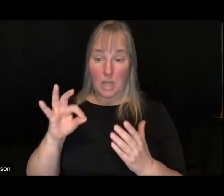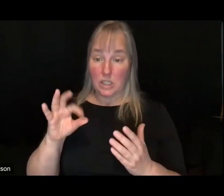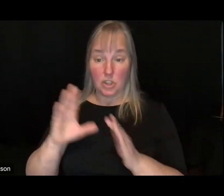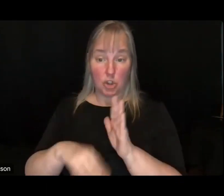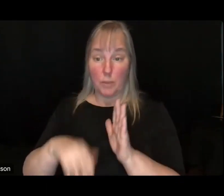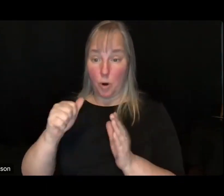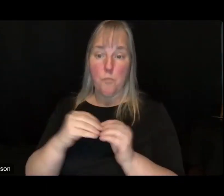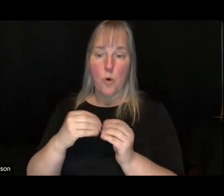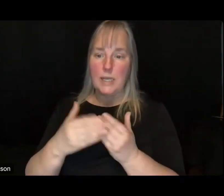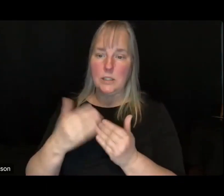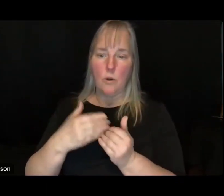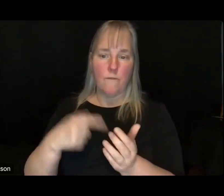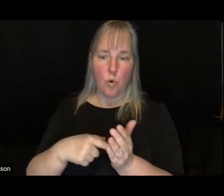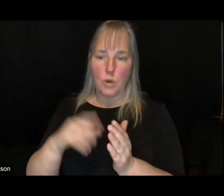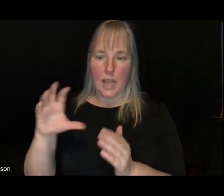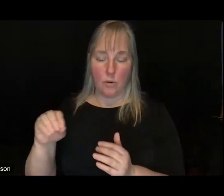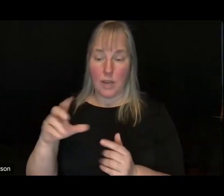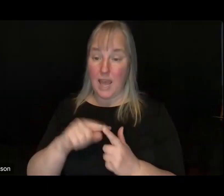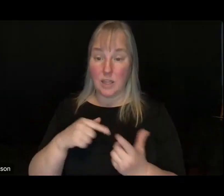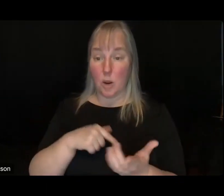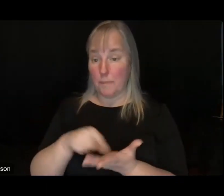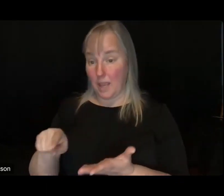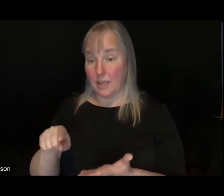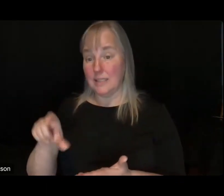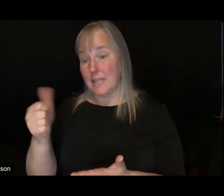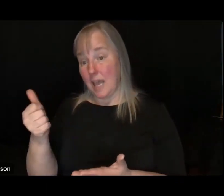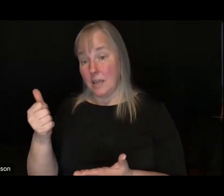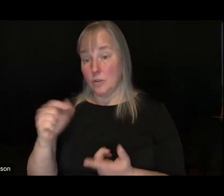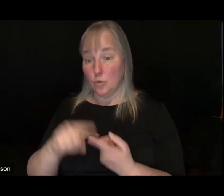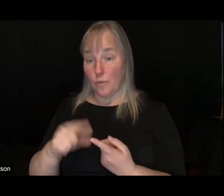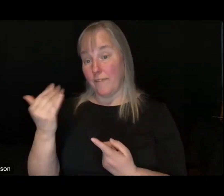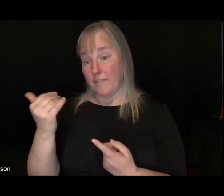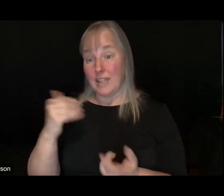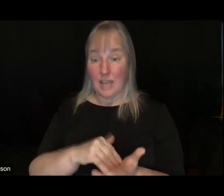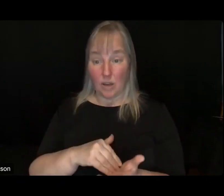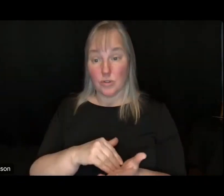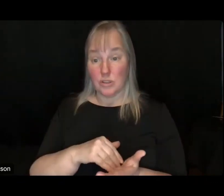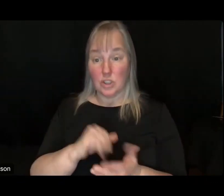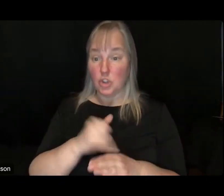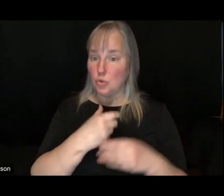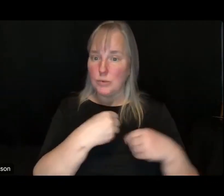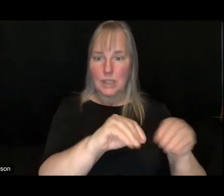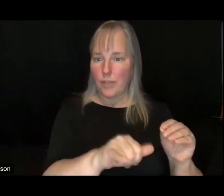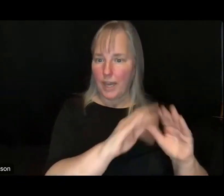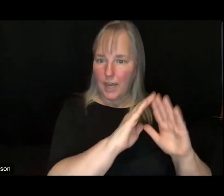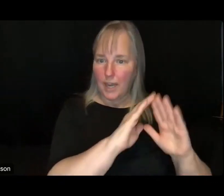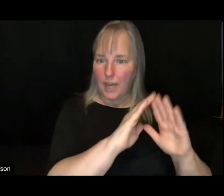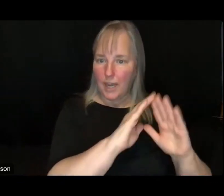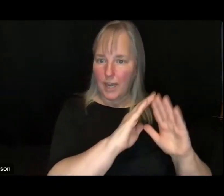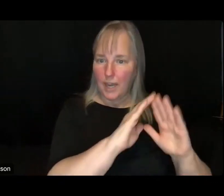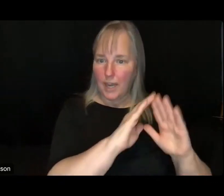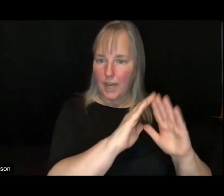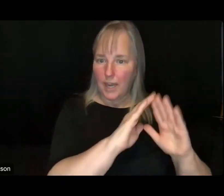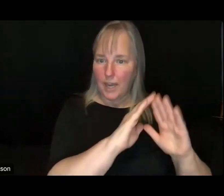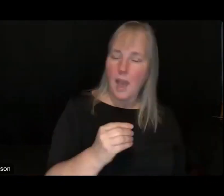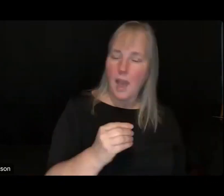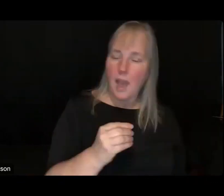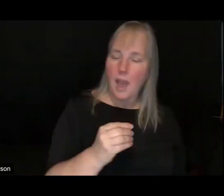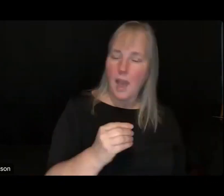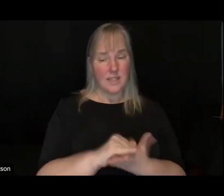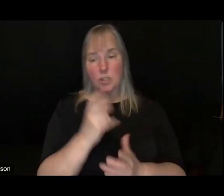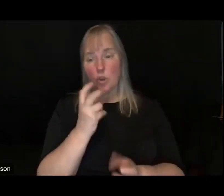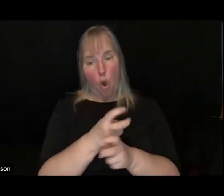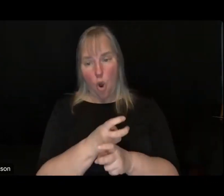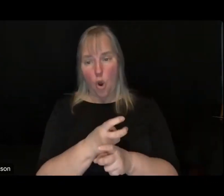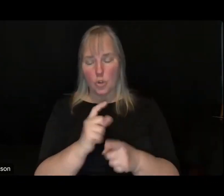they're paying, 10, 15,000 just to sell their home. And it's hard to put your finger